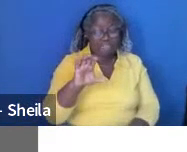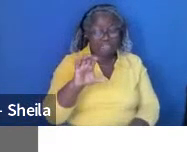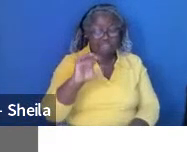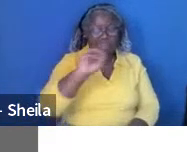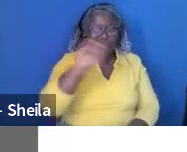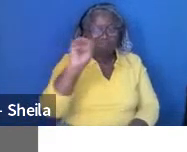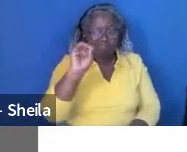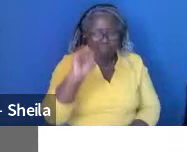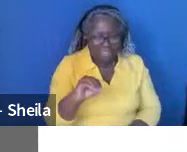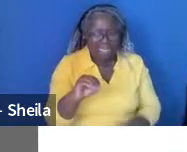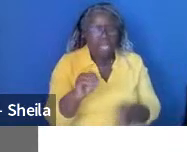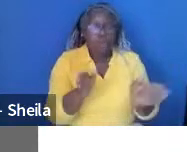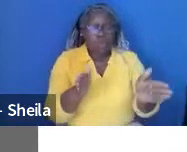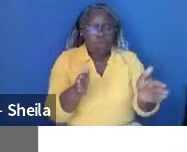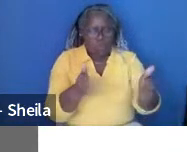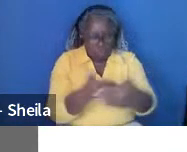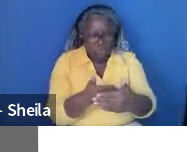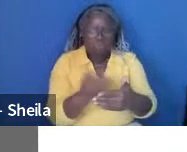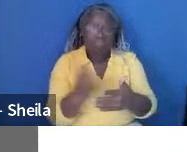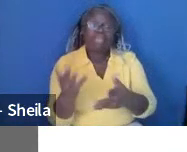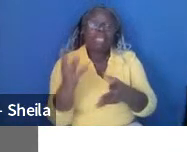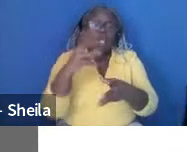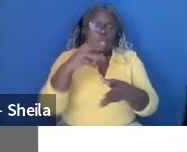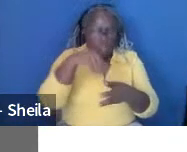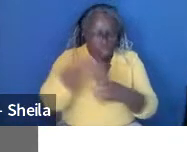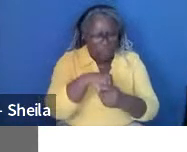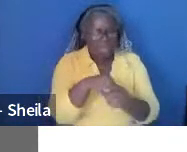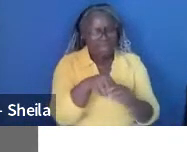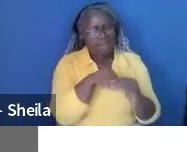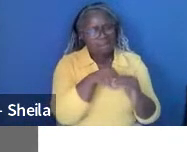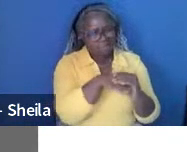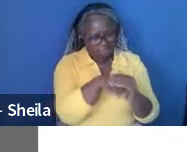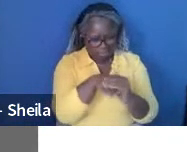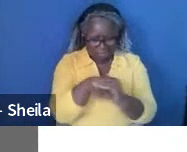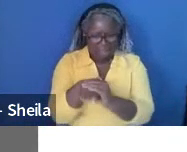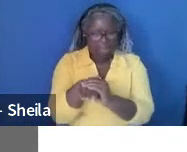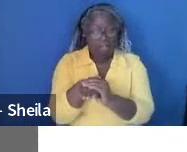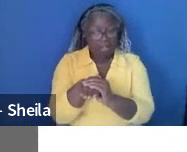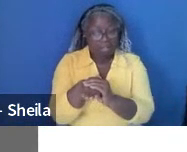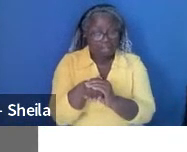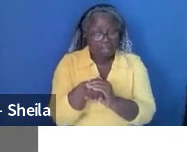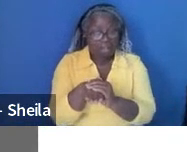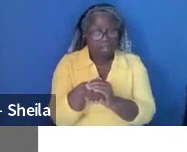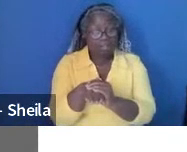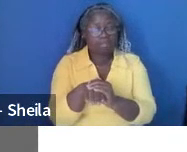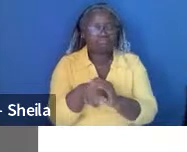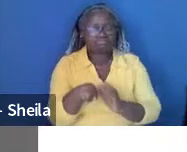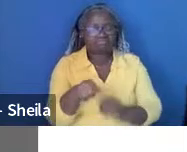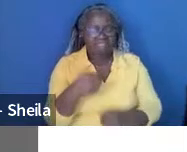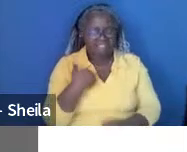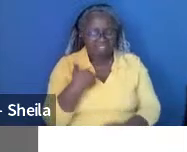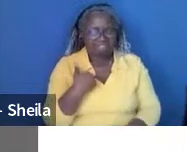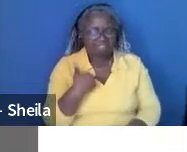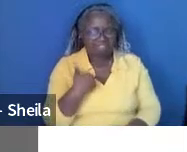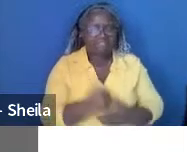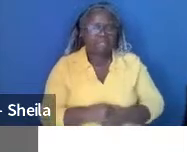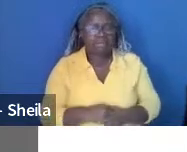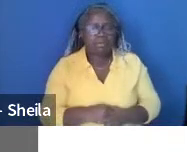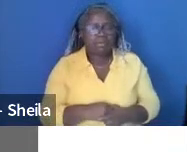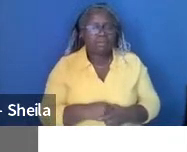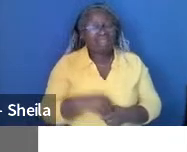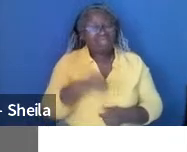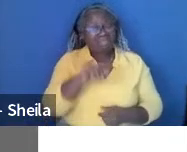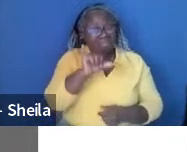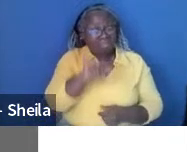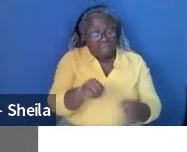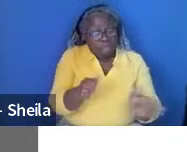designed for accessibility. So in this drawing that I'm showing, that's all of the rooms that are on the outside edge